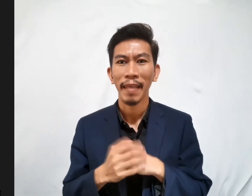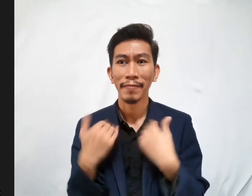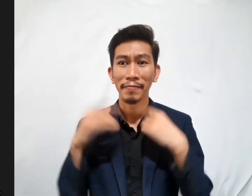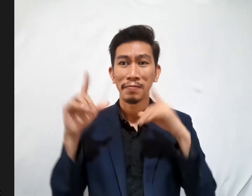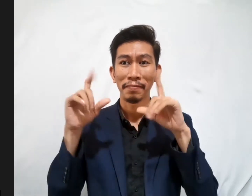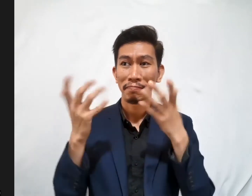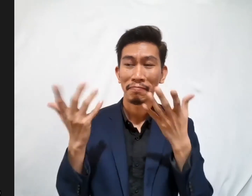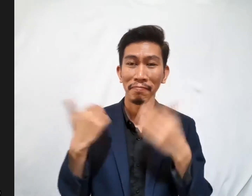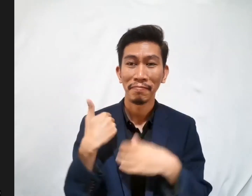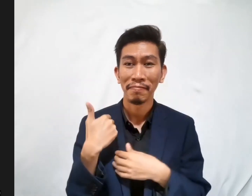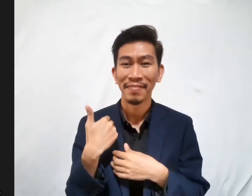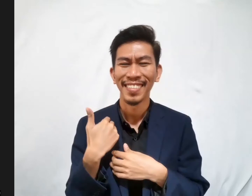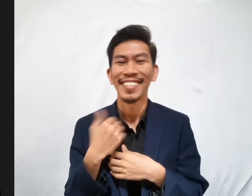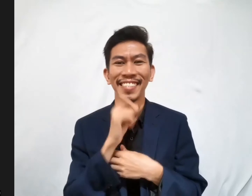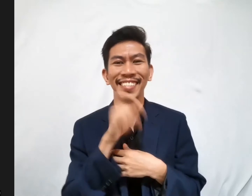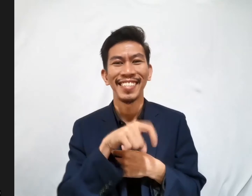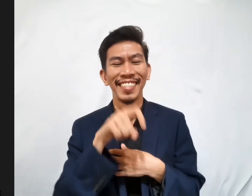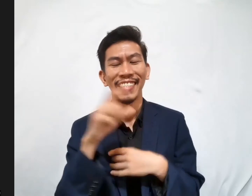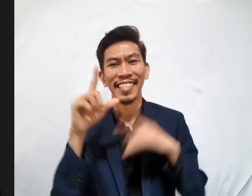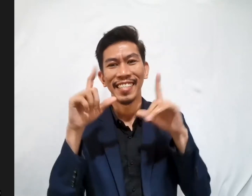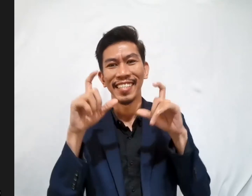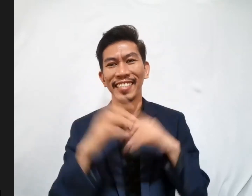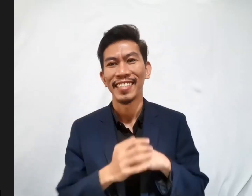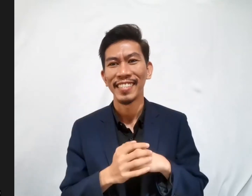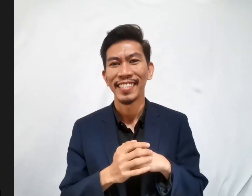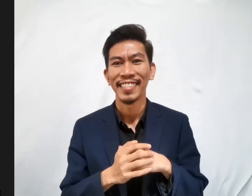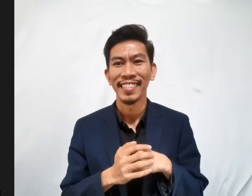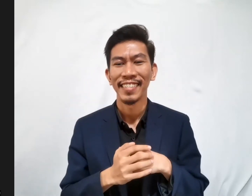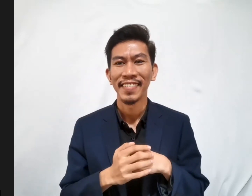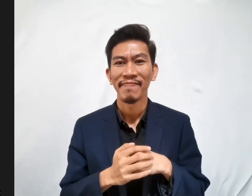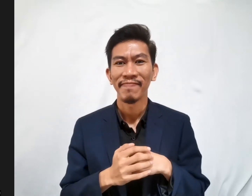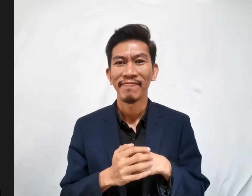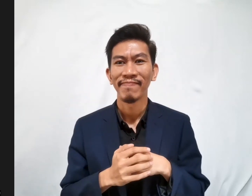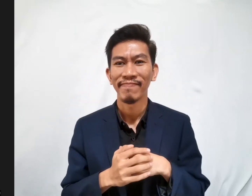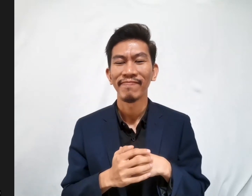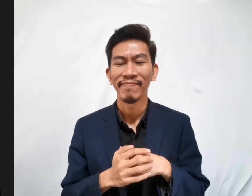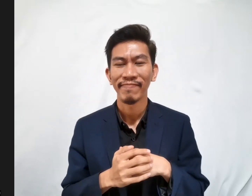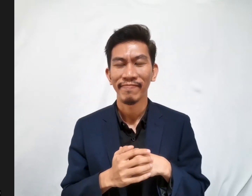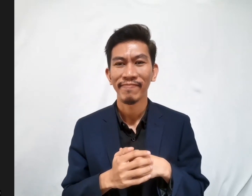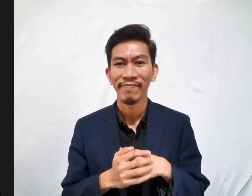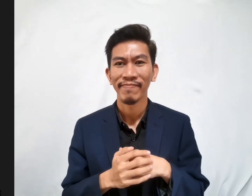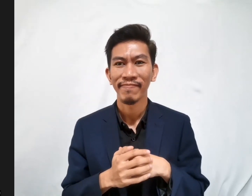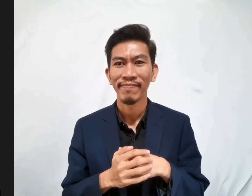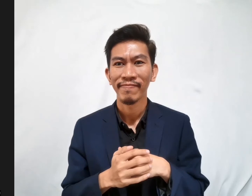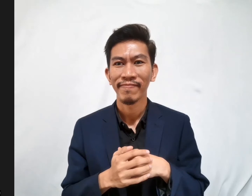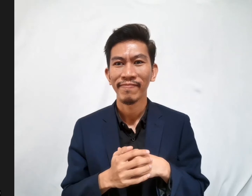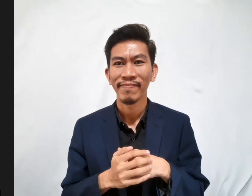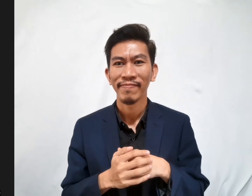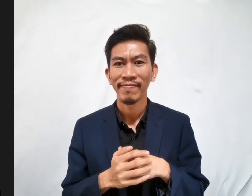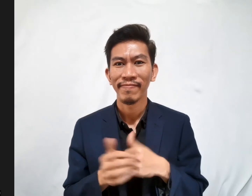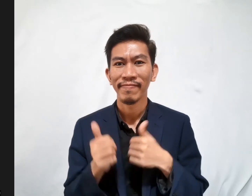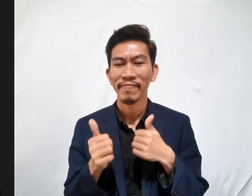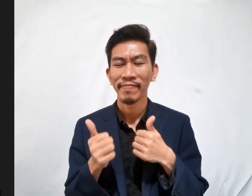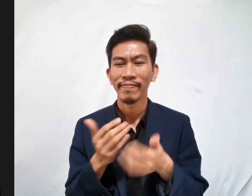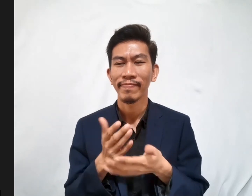No, we don't need one of those anymore, Triple O. We've gone. All right, great. Yeah, we just do one in post. All right.